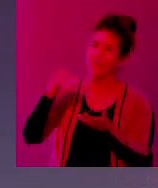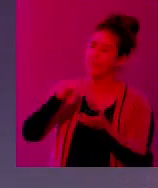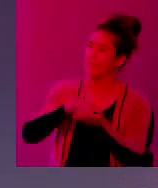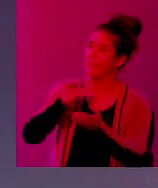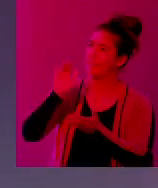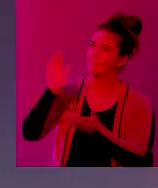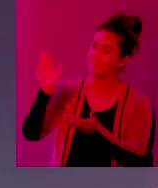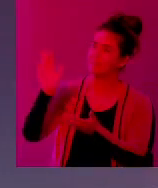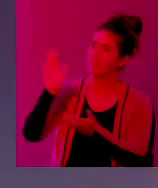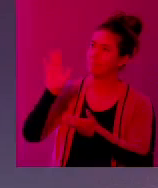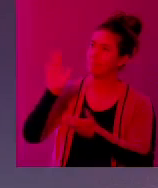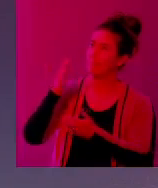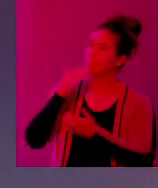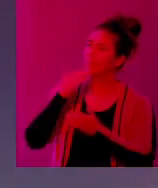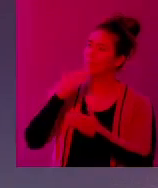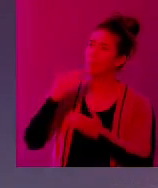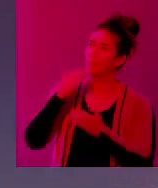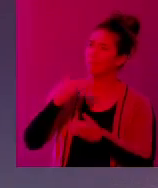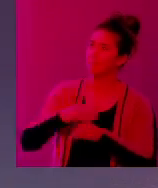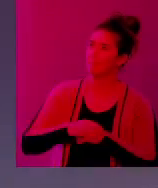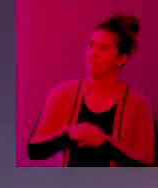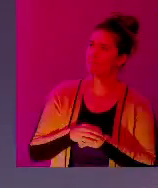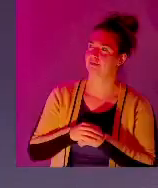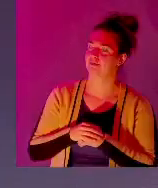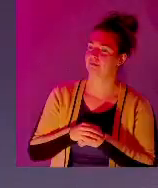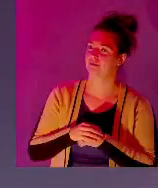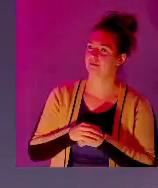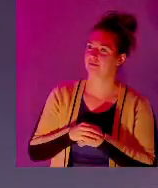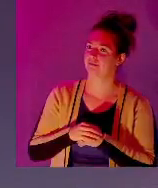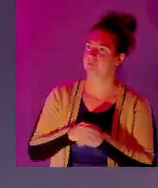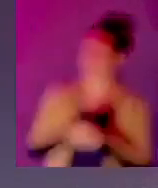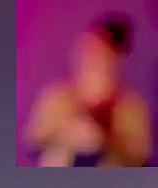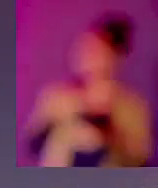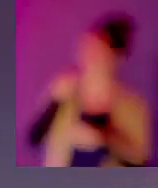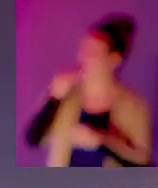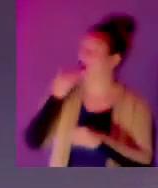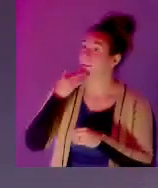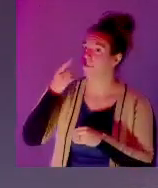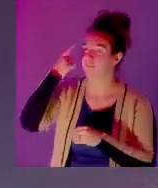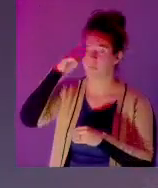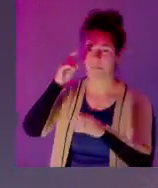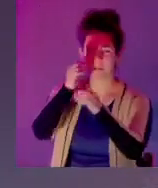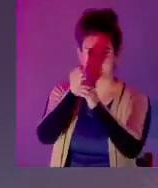Thank you, Father, for blessing us beyond measure. In Jesus' name, God, we pray.